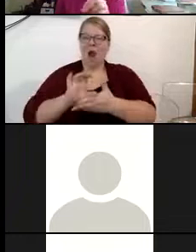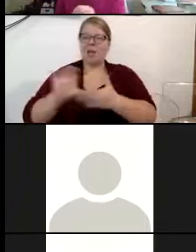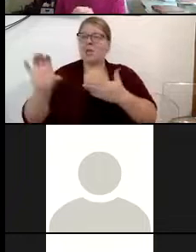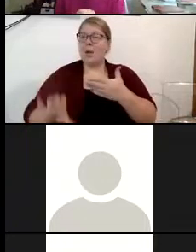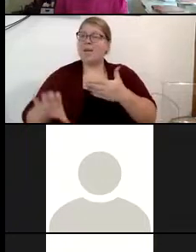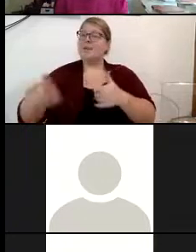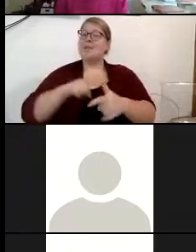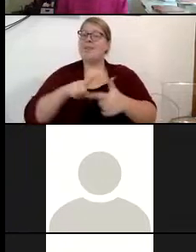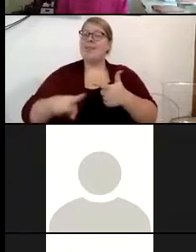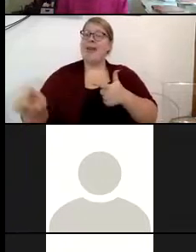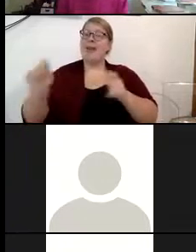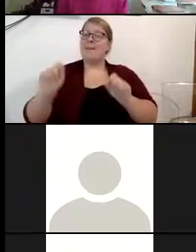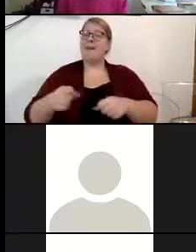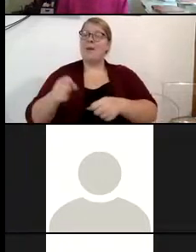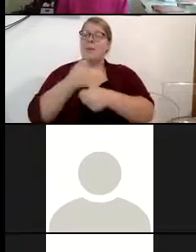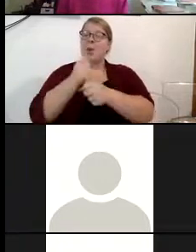own conclusions.